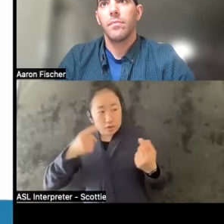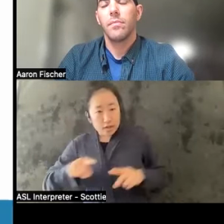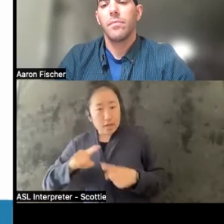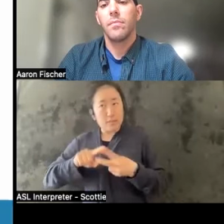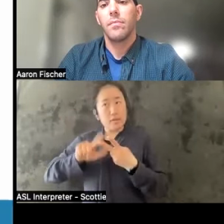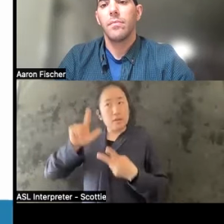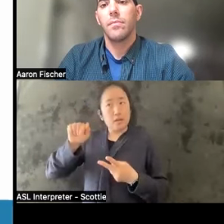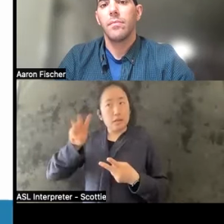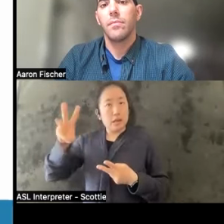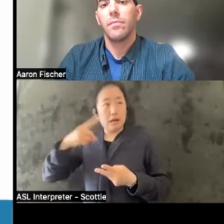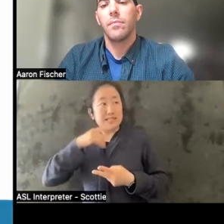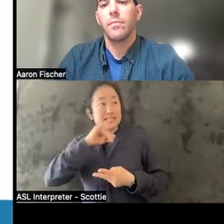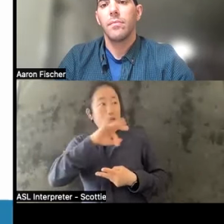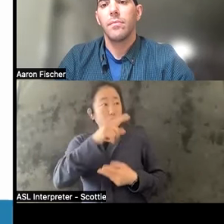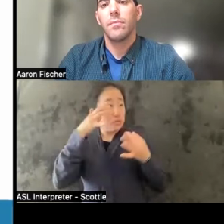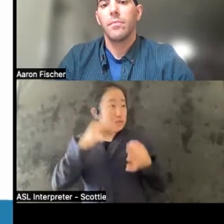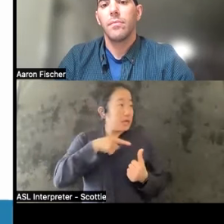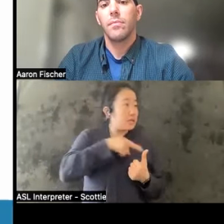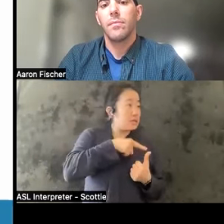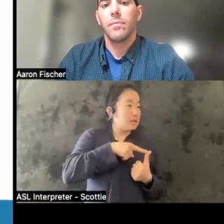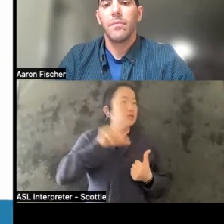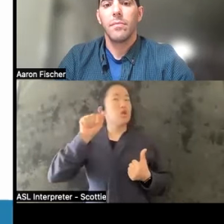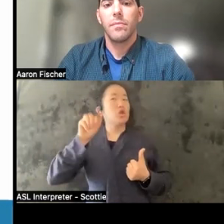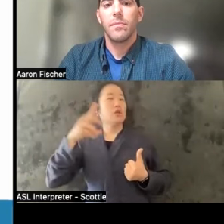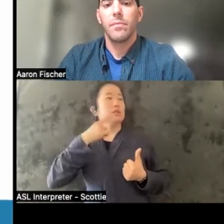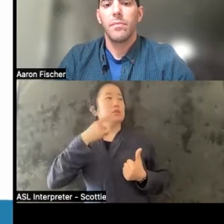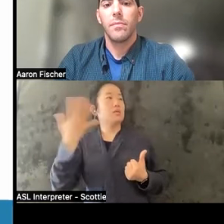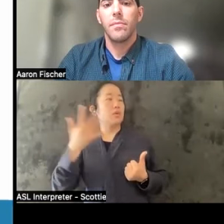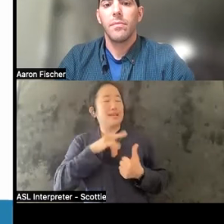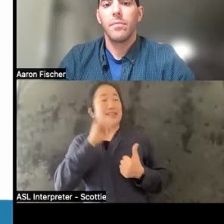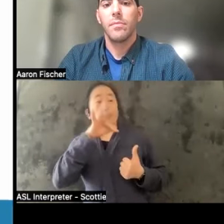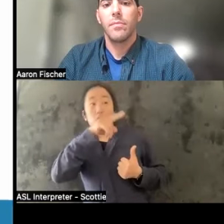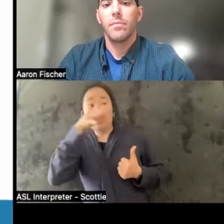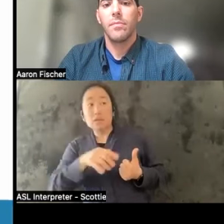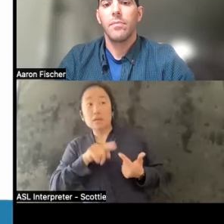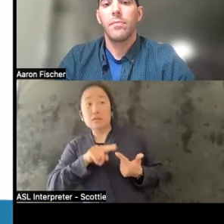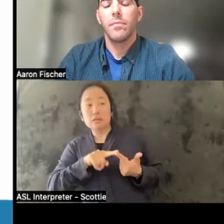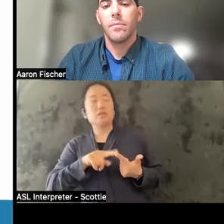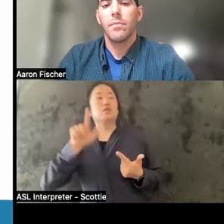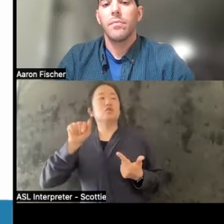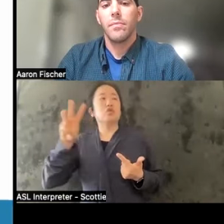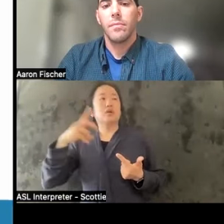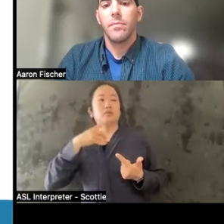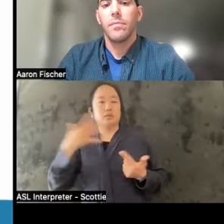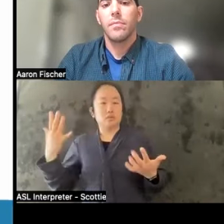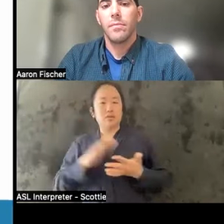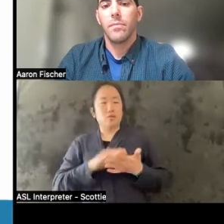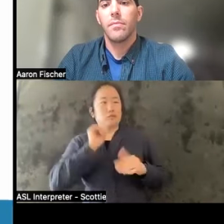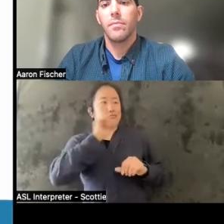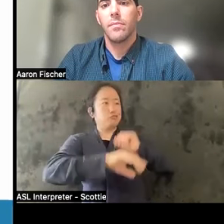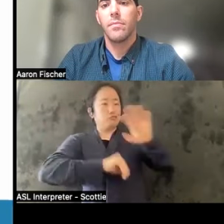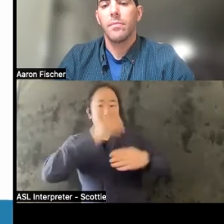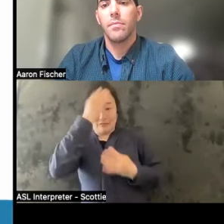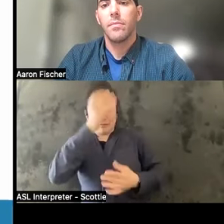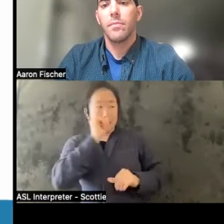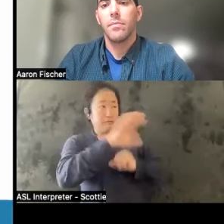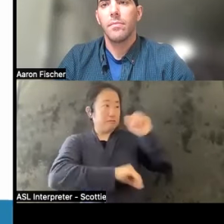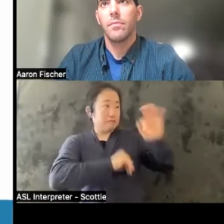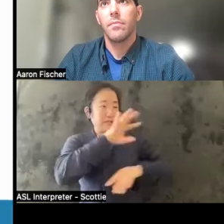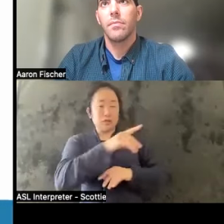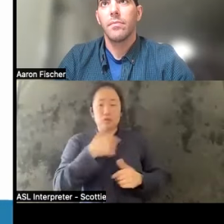you do this thing, and just get them to a place where they can make a decision. The decision might be, I'm not going to do